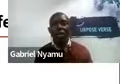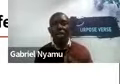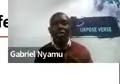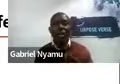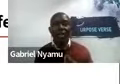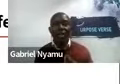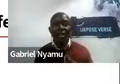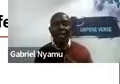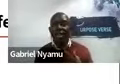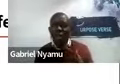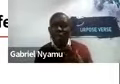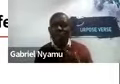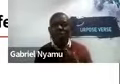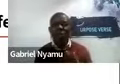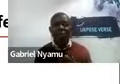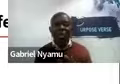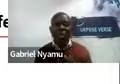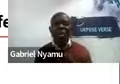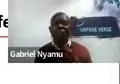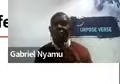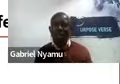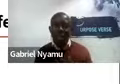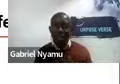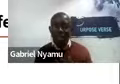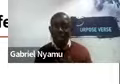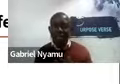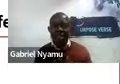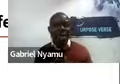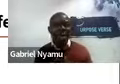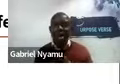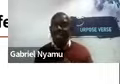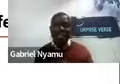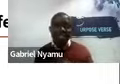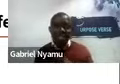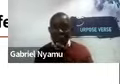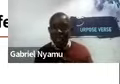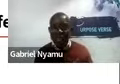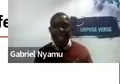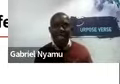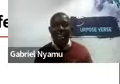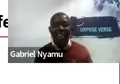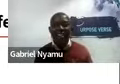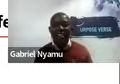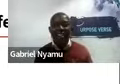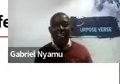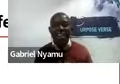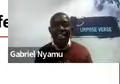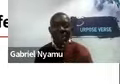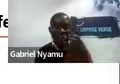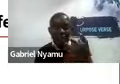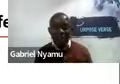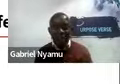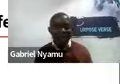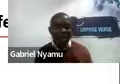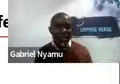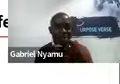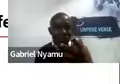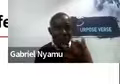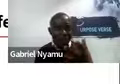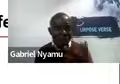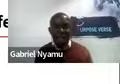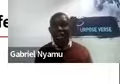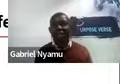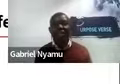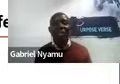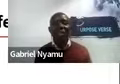people to start discovering and kind of trying to look for their life meaning. And this is what is happening currently. And I can sample even amongst